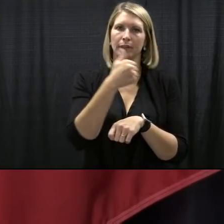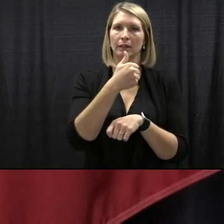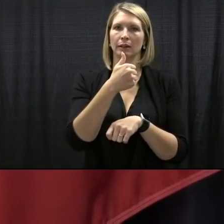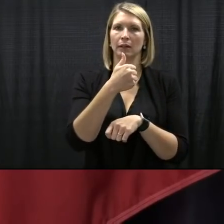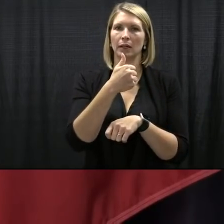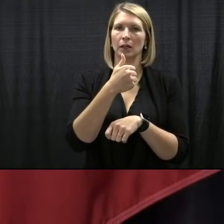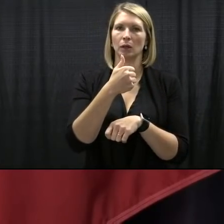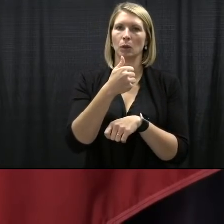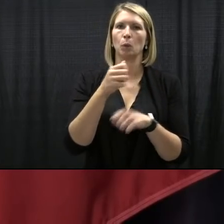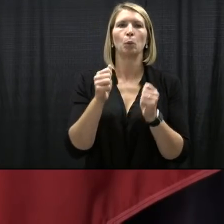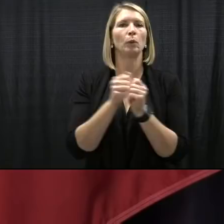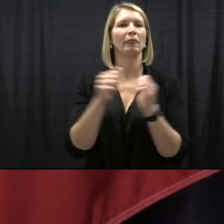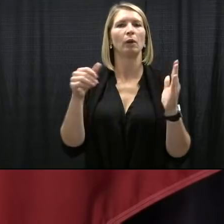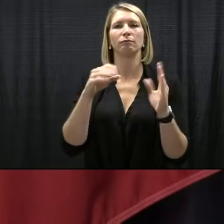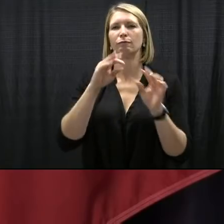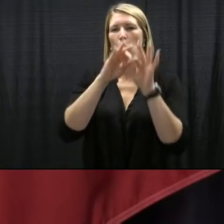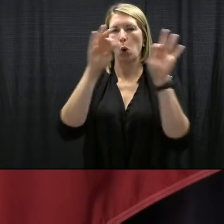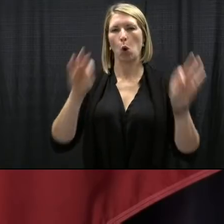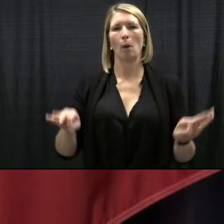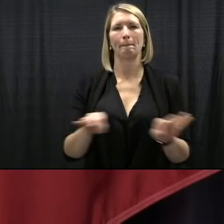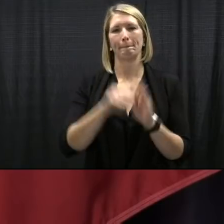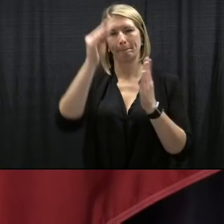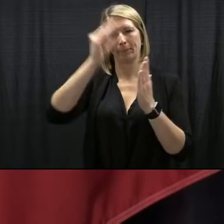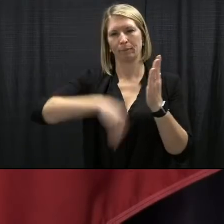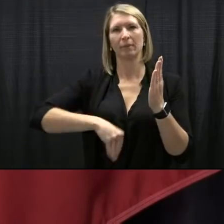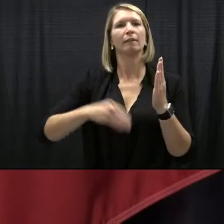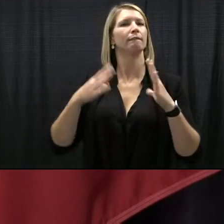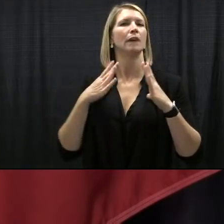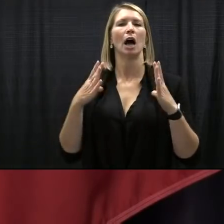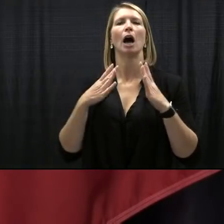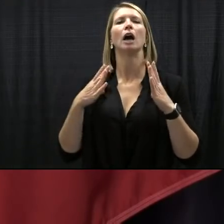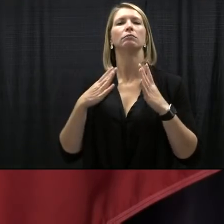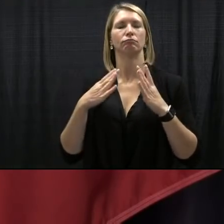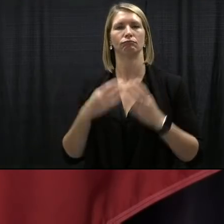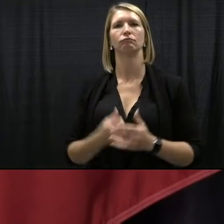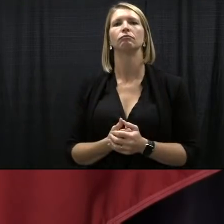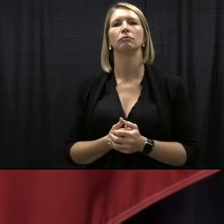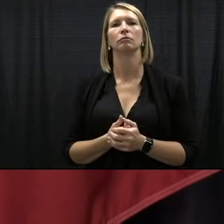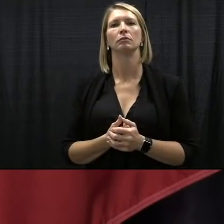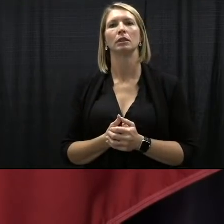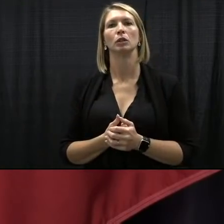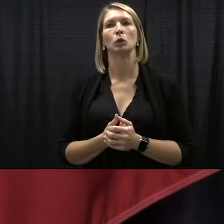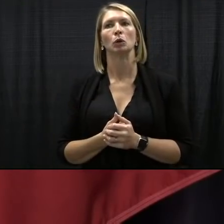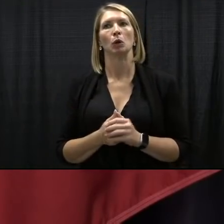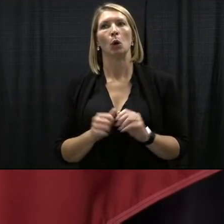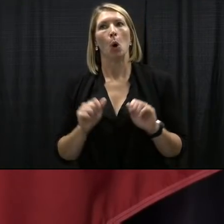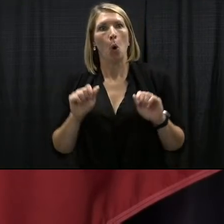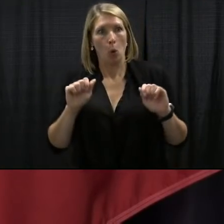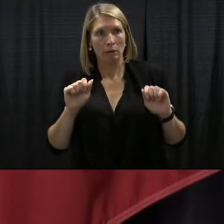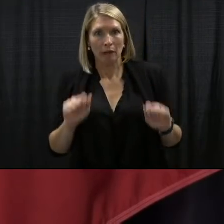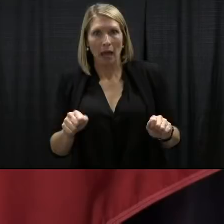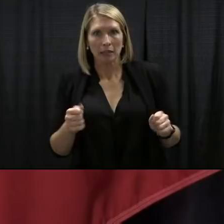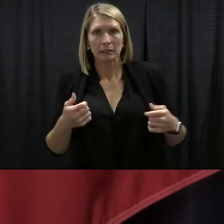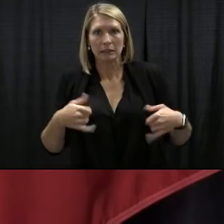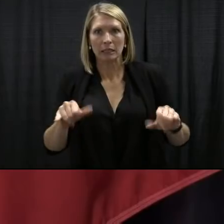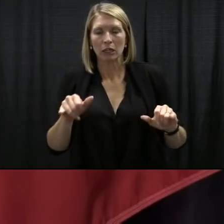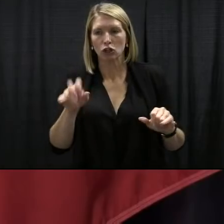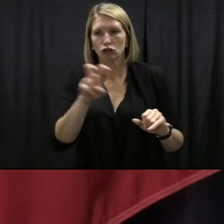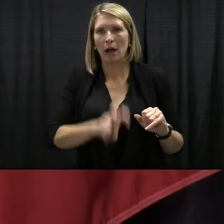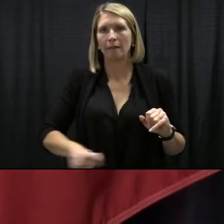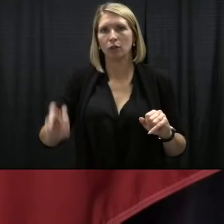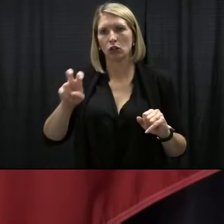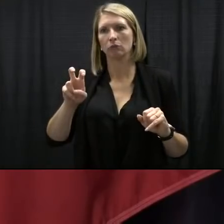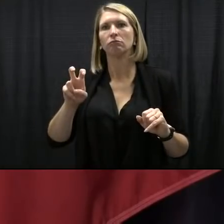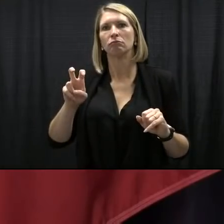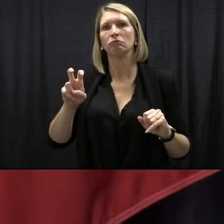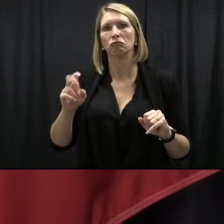province without completing the travel form. To be clear, travelers are still permitted to travel to Newfoundland and Labrador. Yet these changes